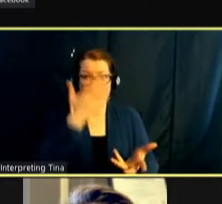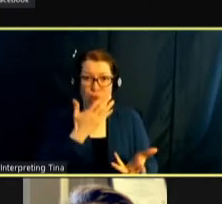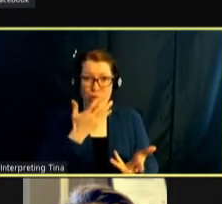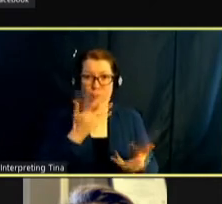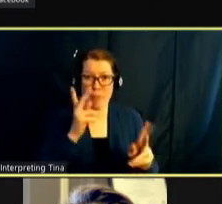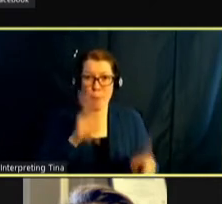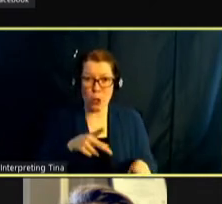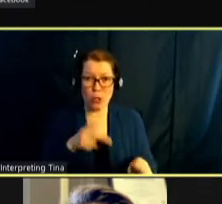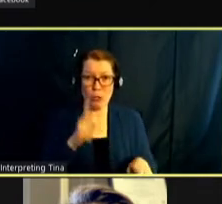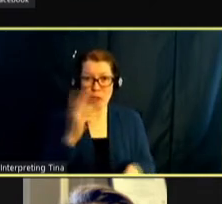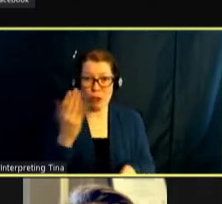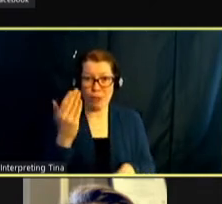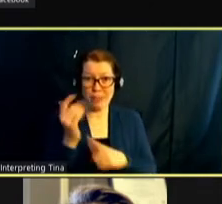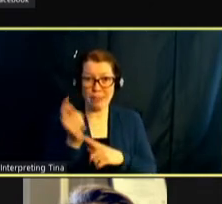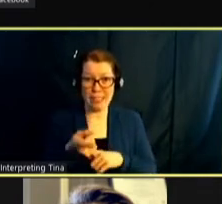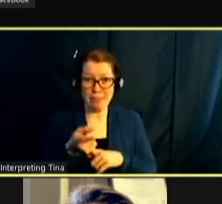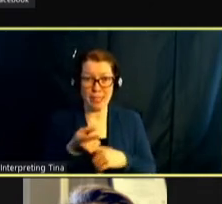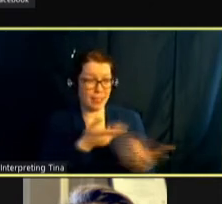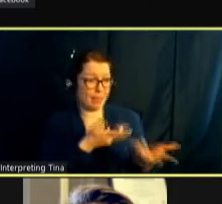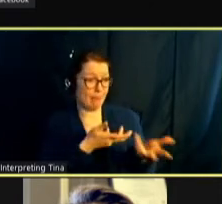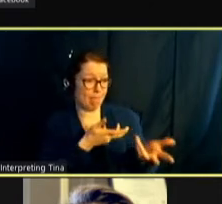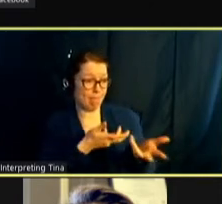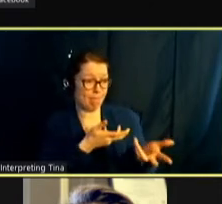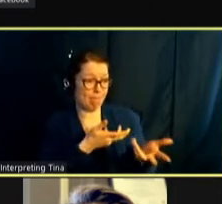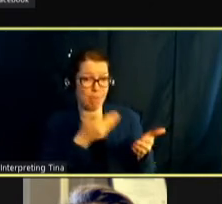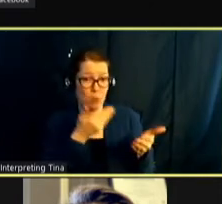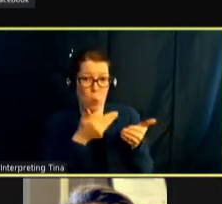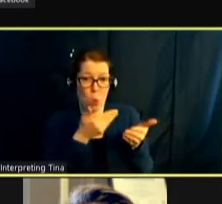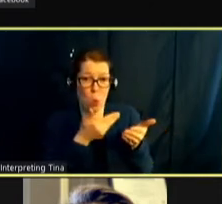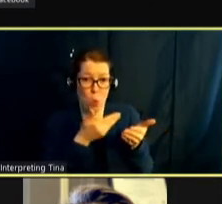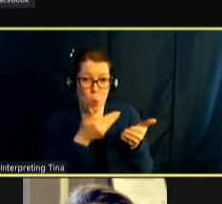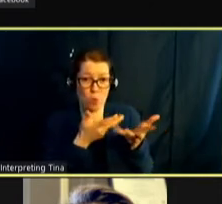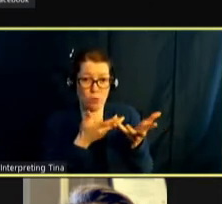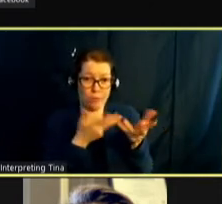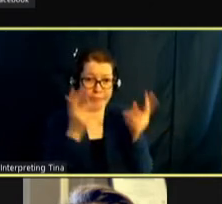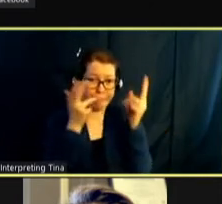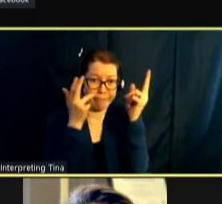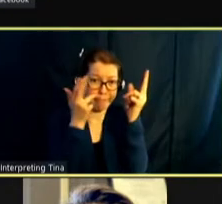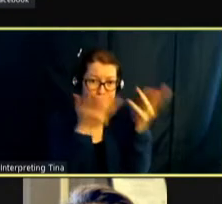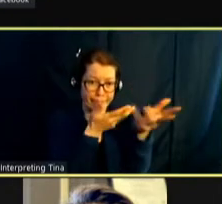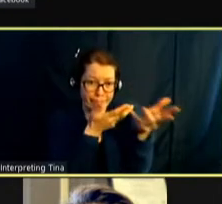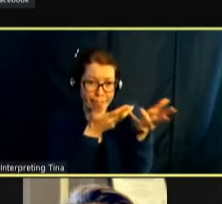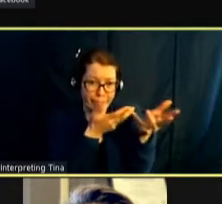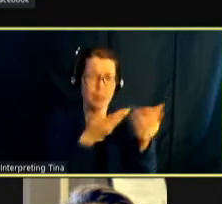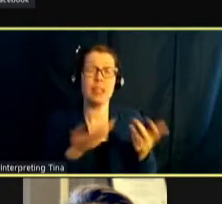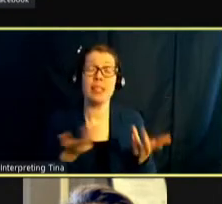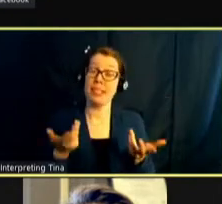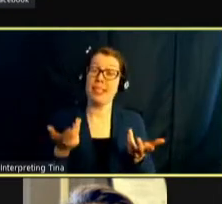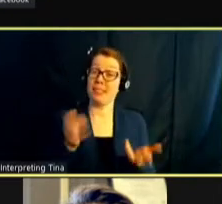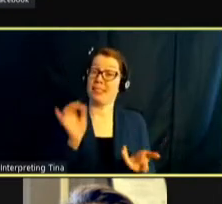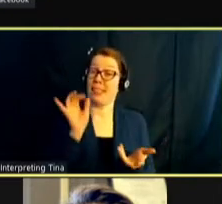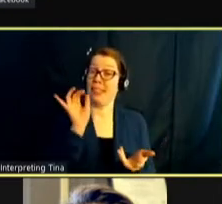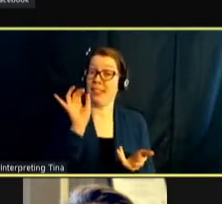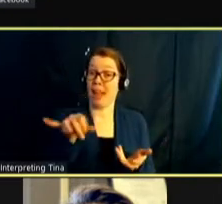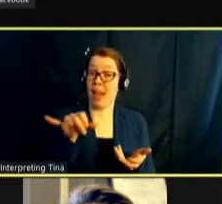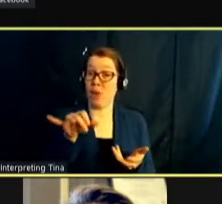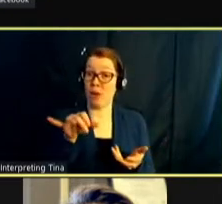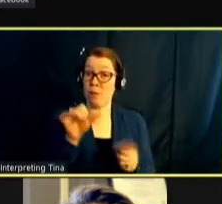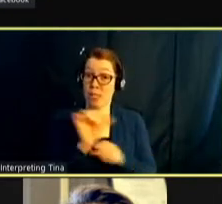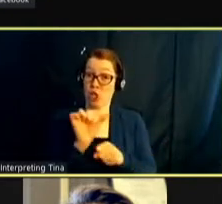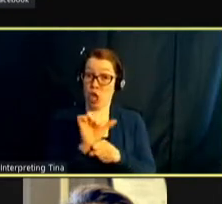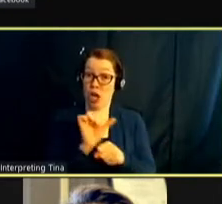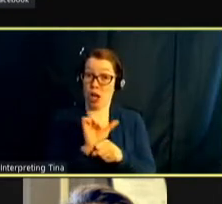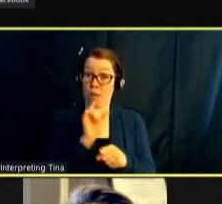for 15 minutes in close proximity. So again, that would be a occupation that